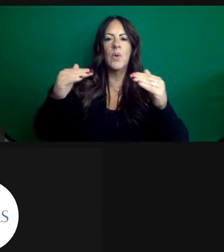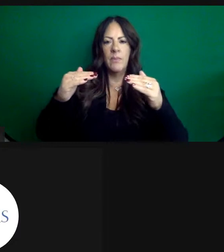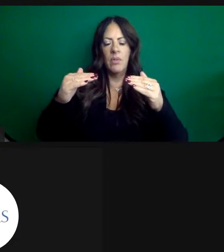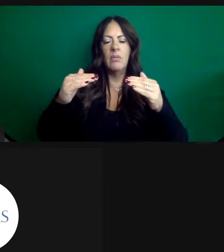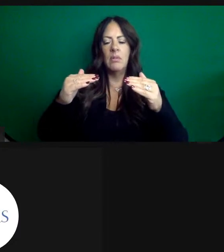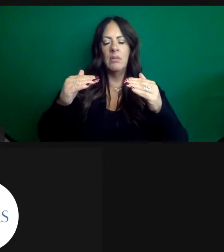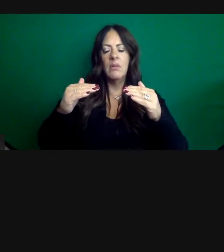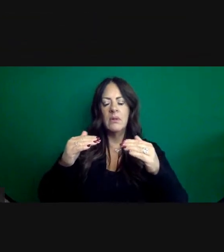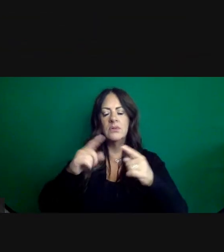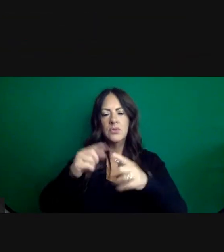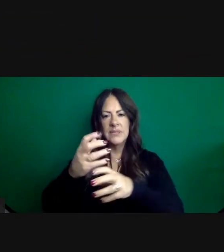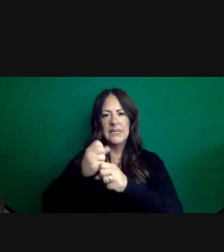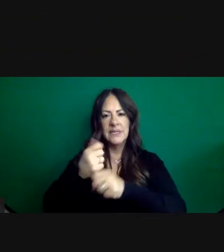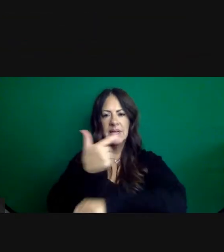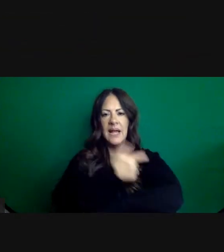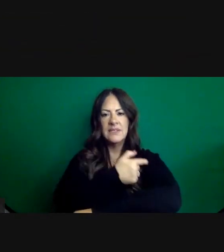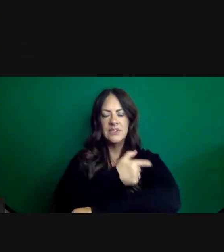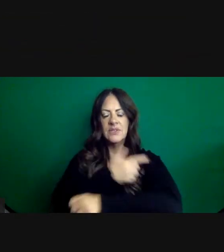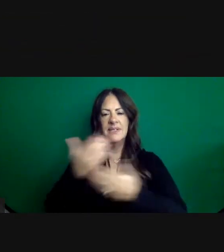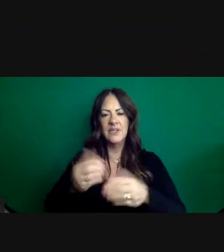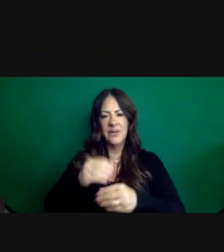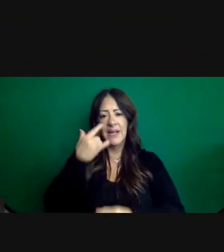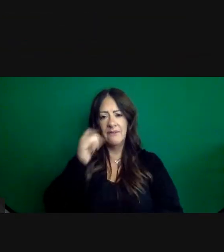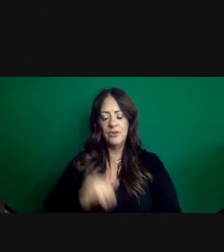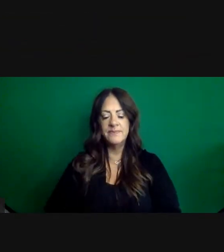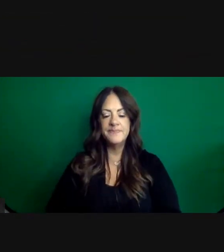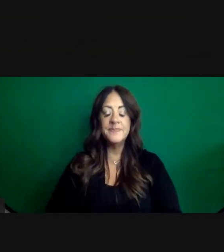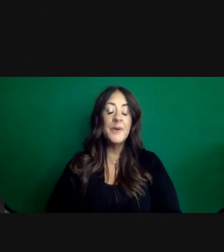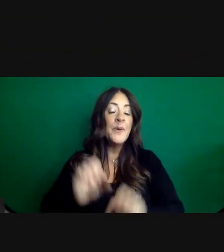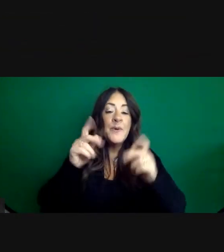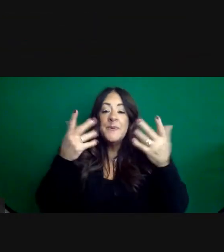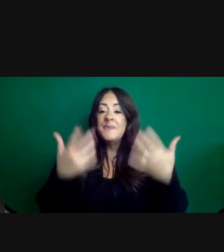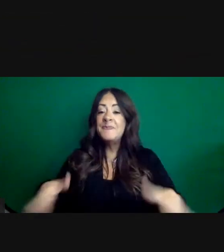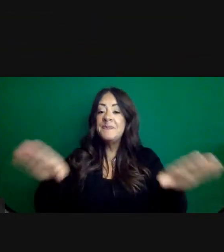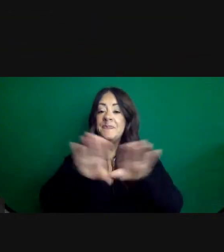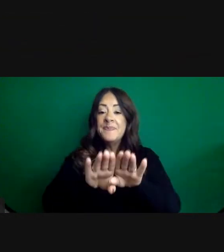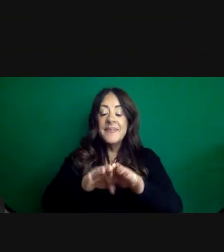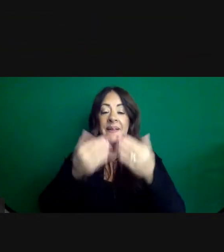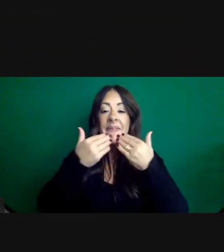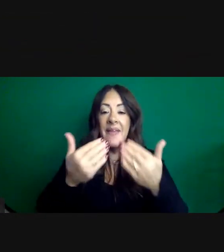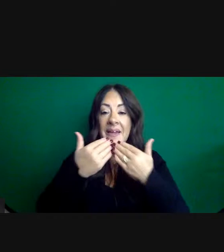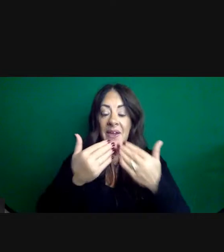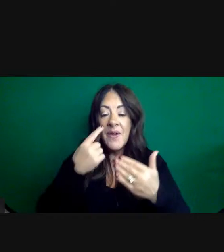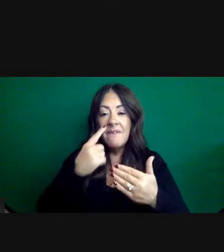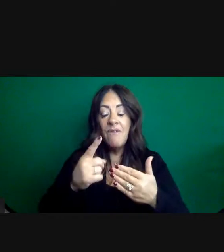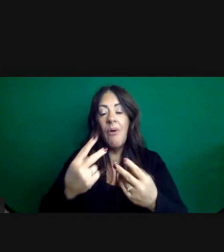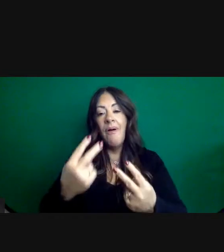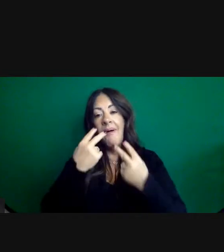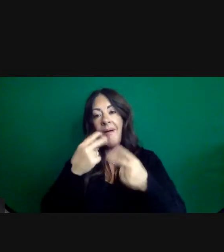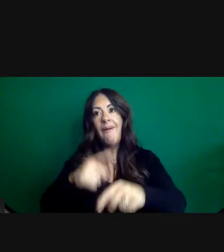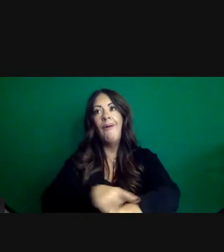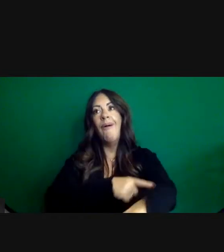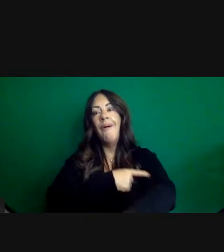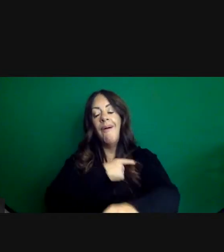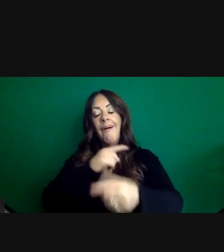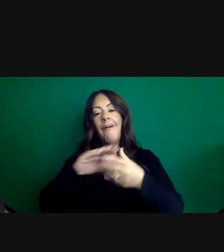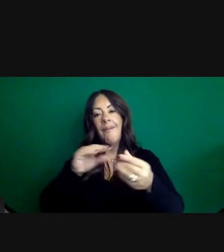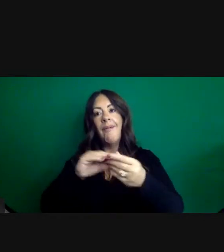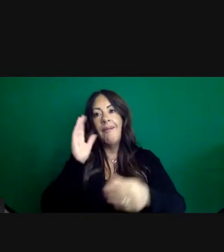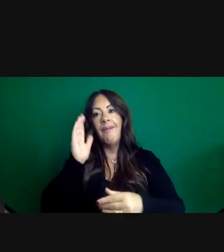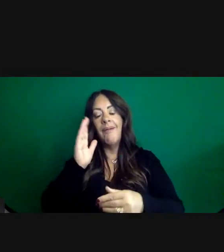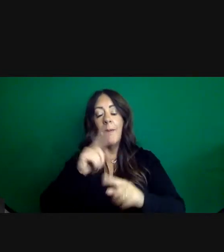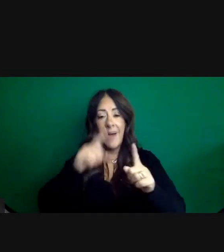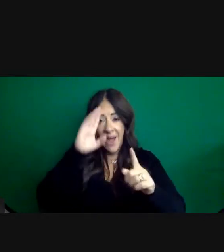state. So with that, thank you all for tolerating another long conversation, but I hope